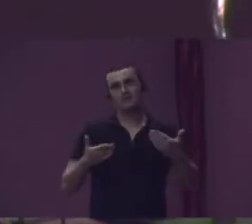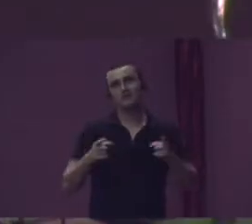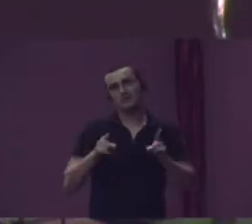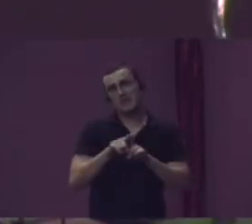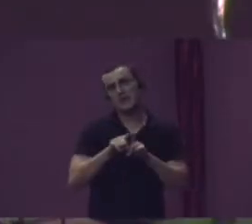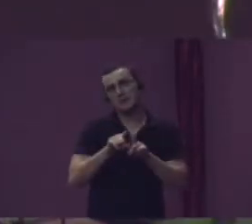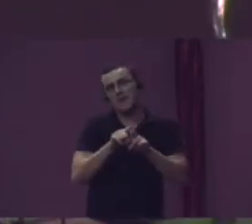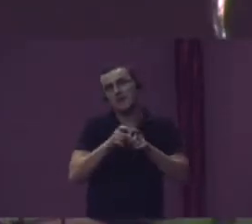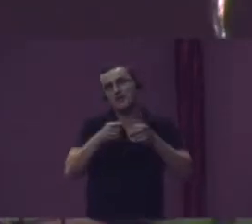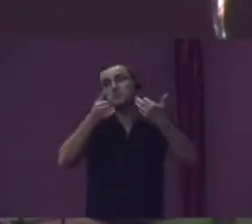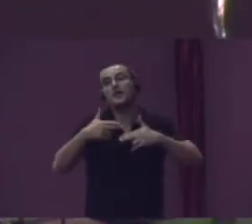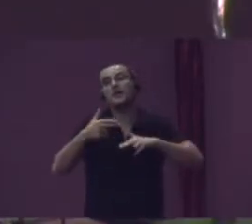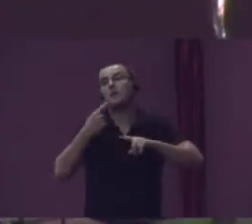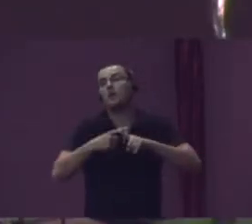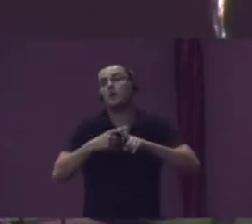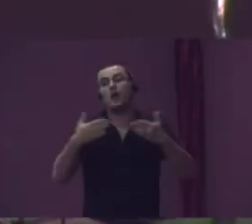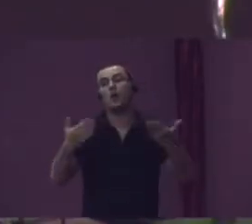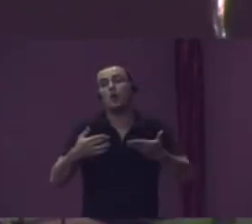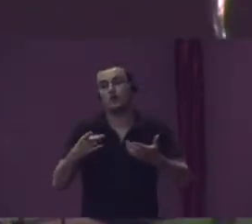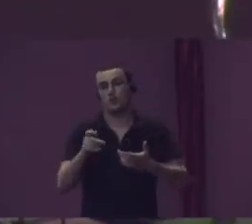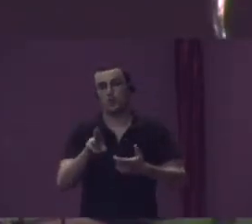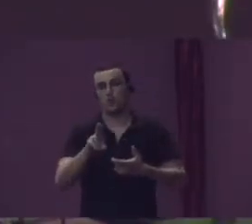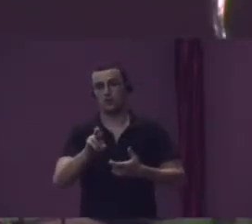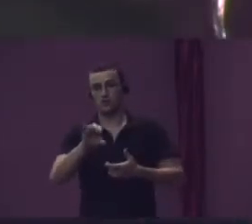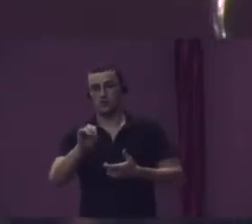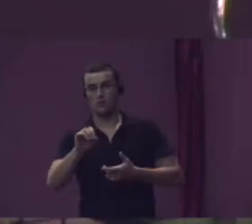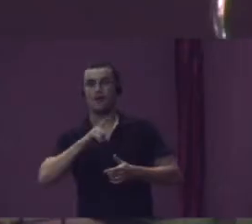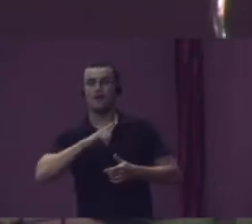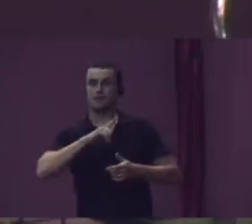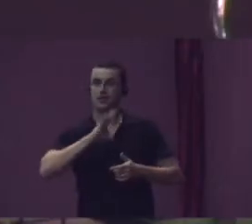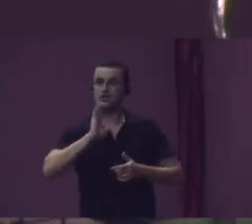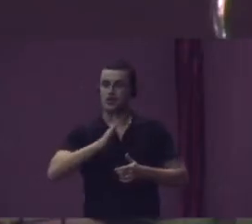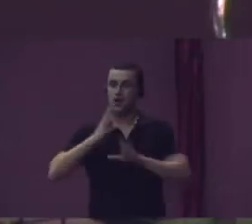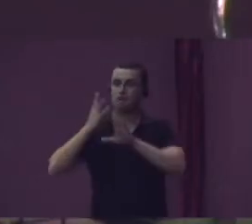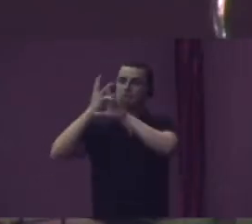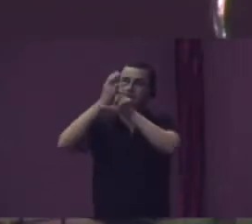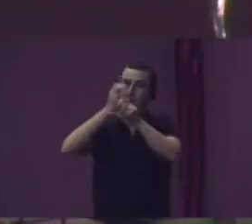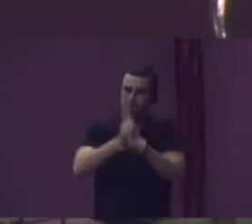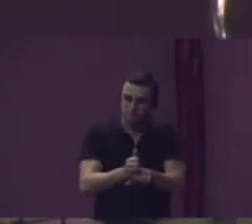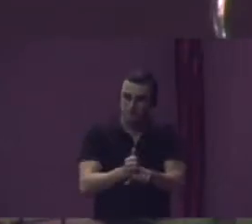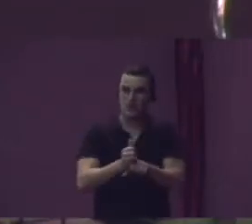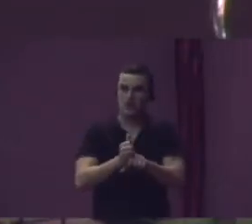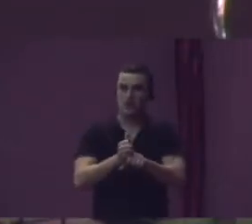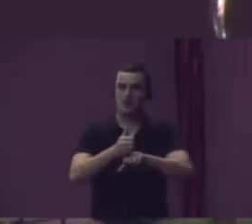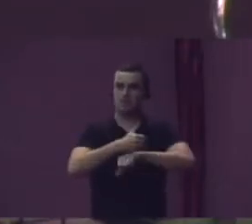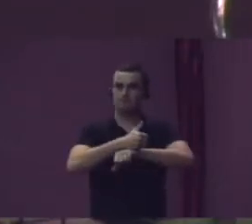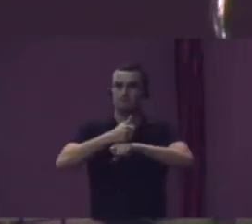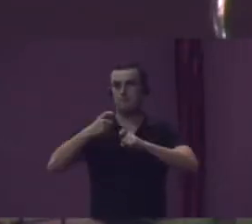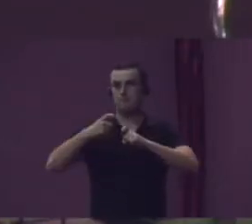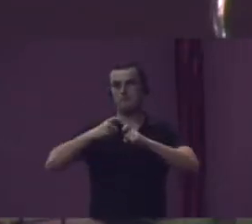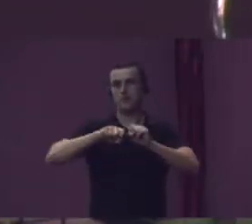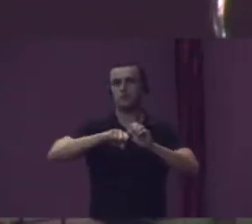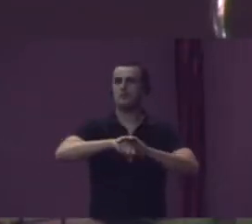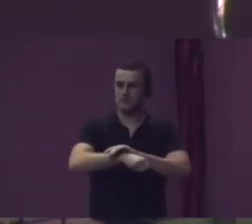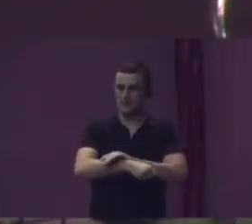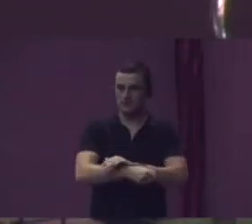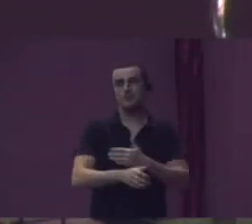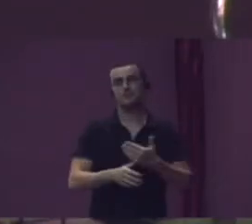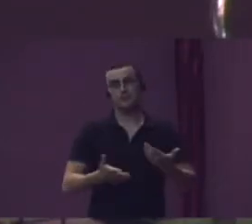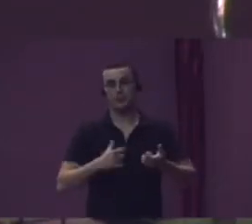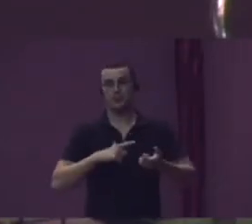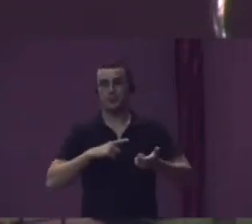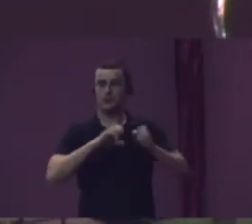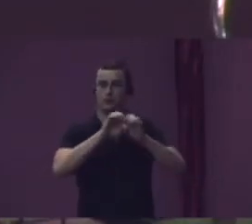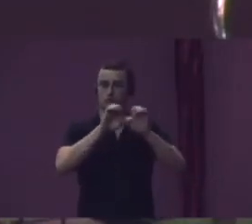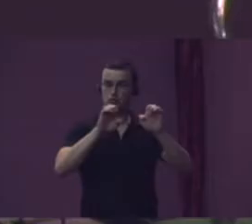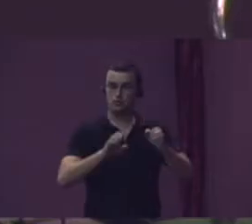the 1980s further transformed and constrained birthing practices and obstetricians. Along the same lines,